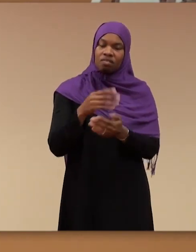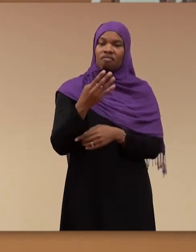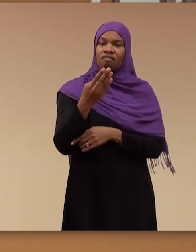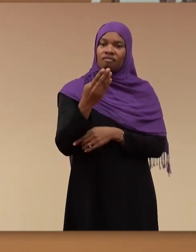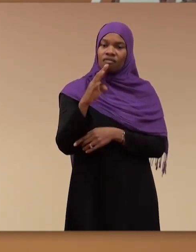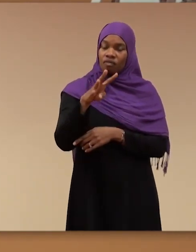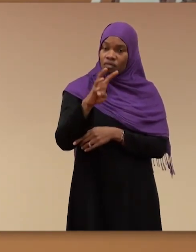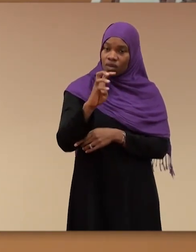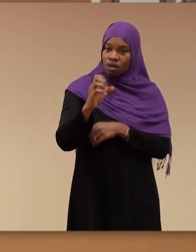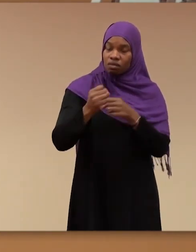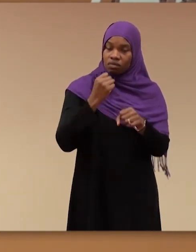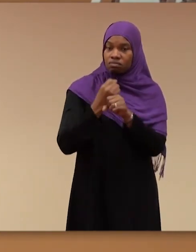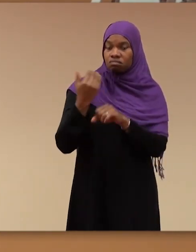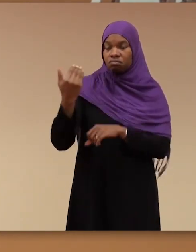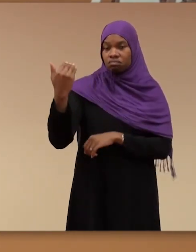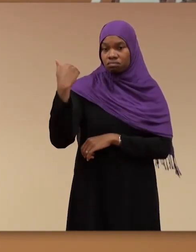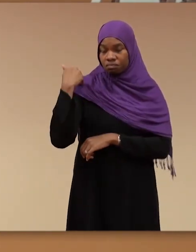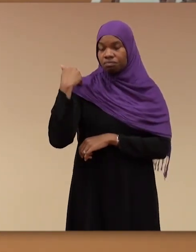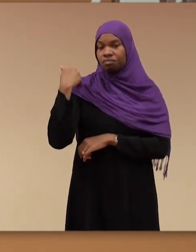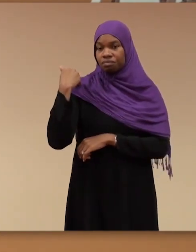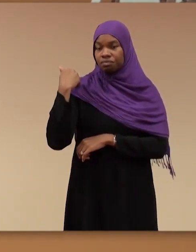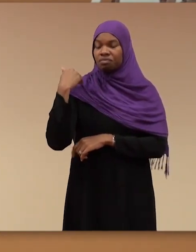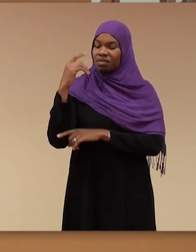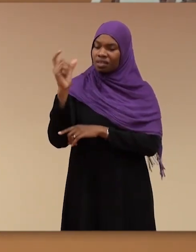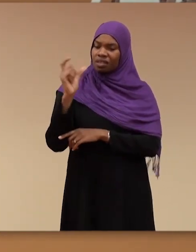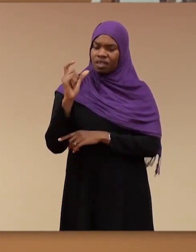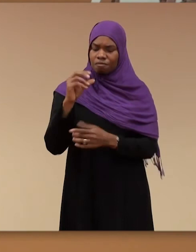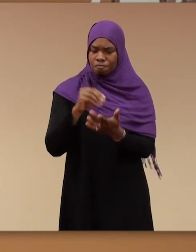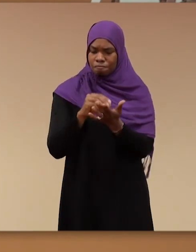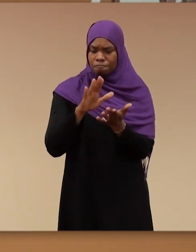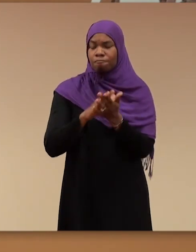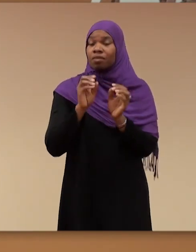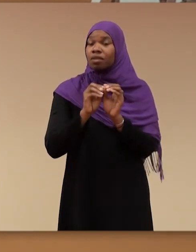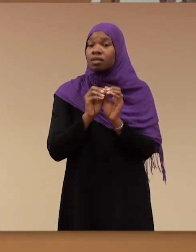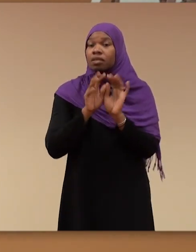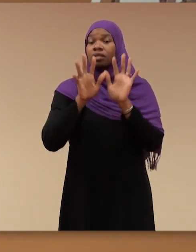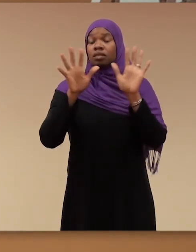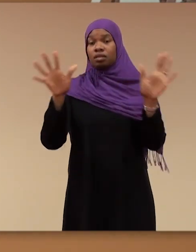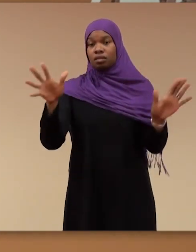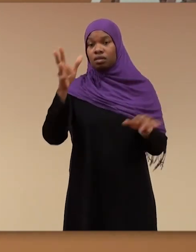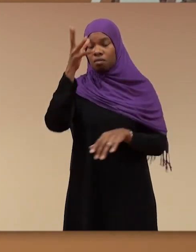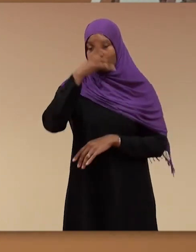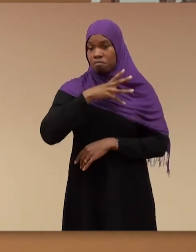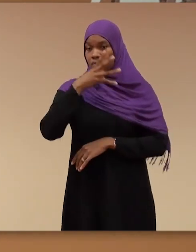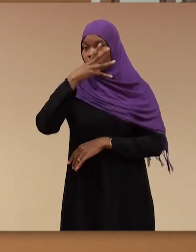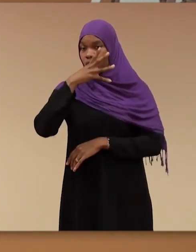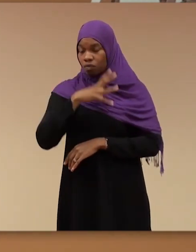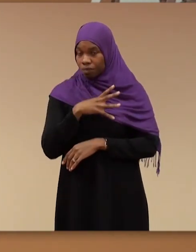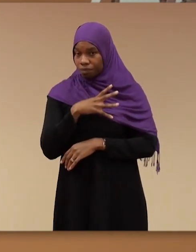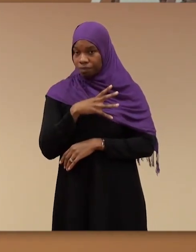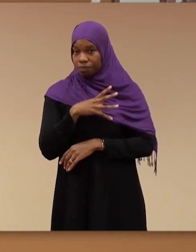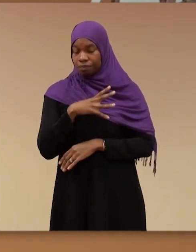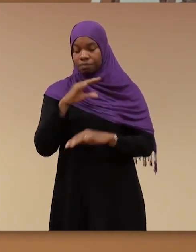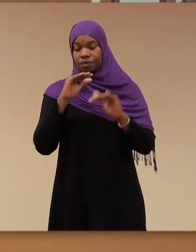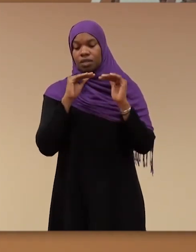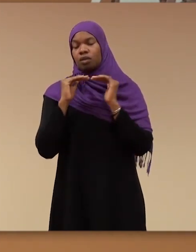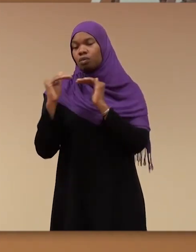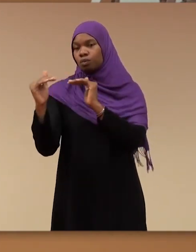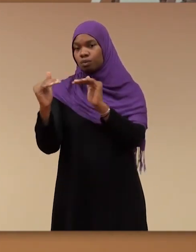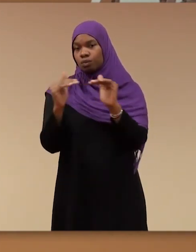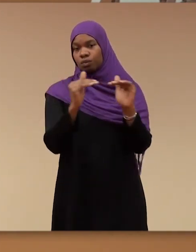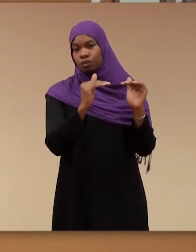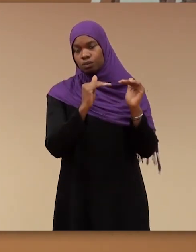in the hadith of the Prophet Muhammad sallallahu alaihi wasallam, said that men and women are